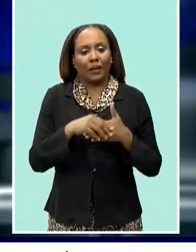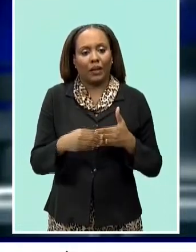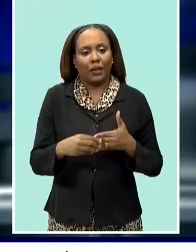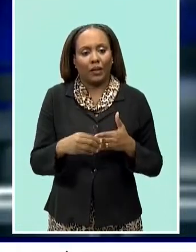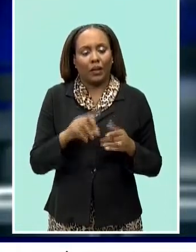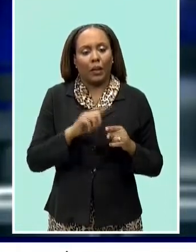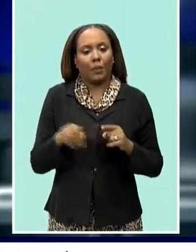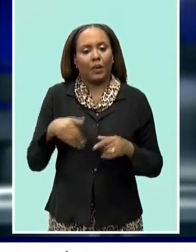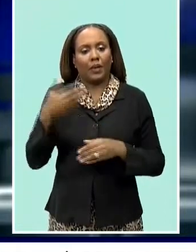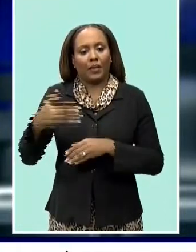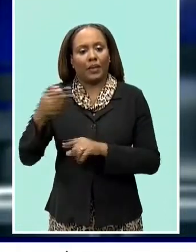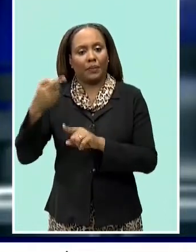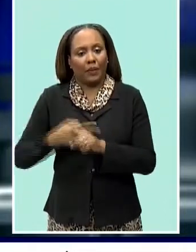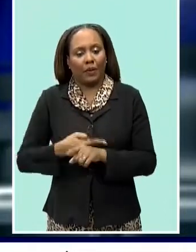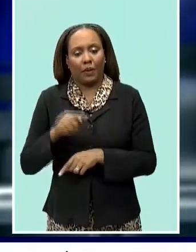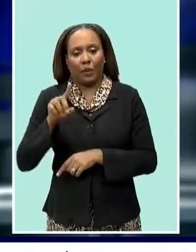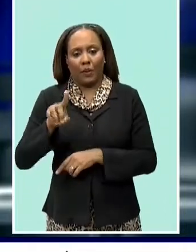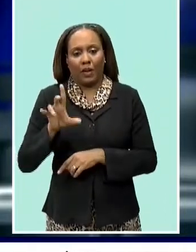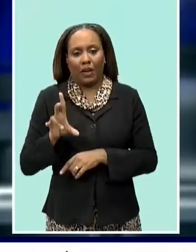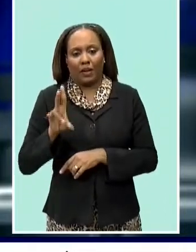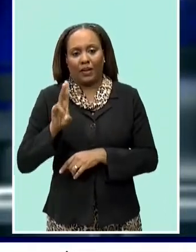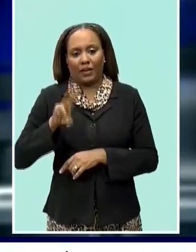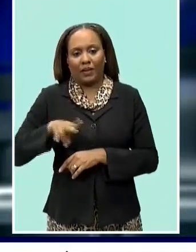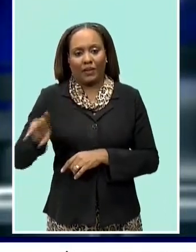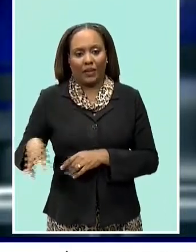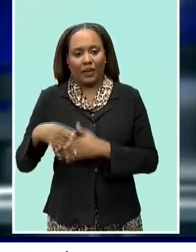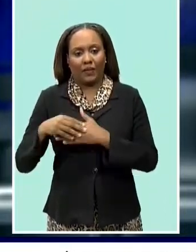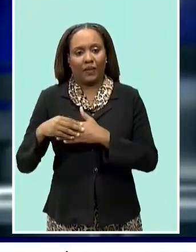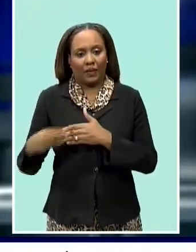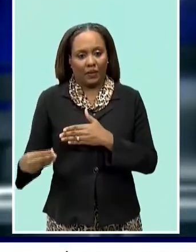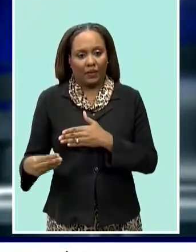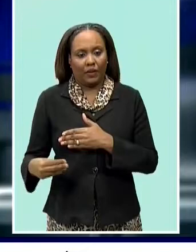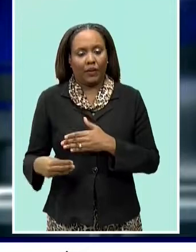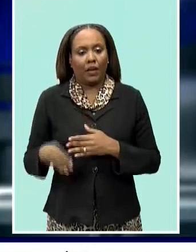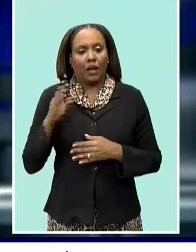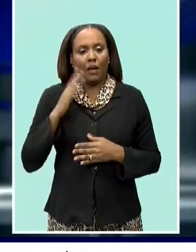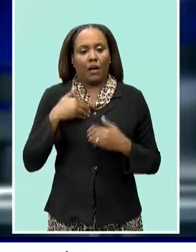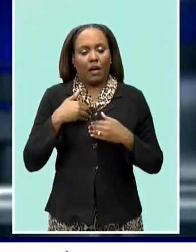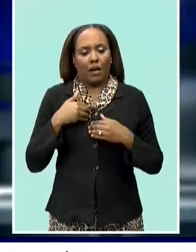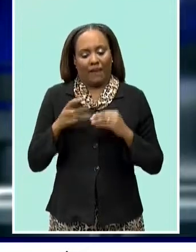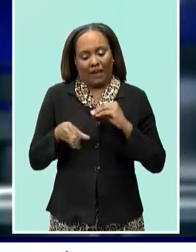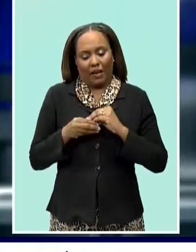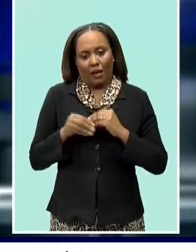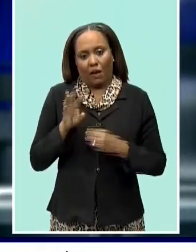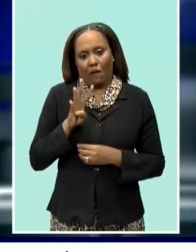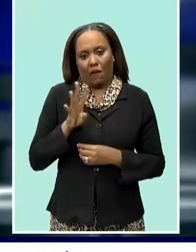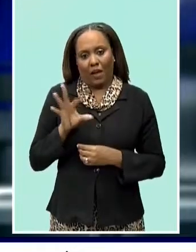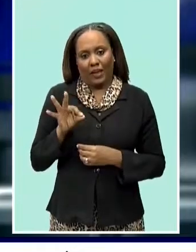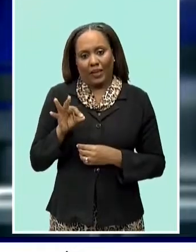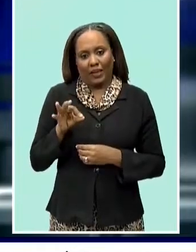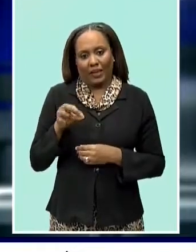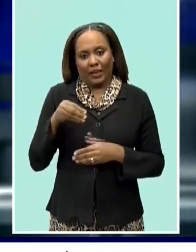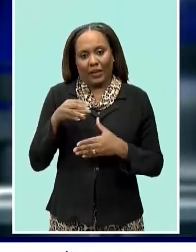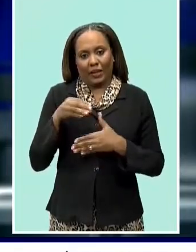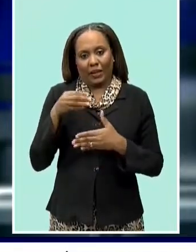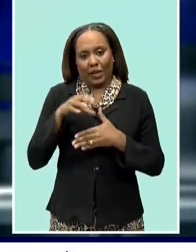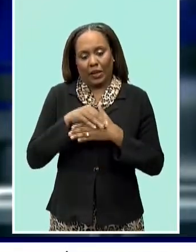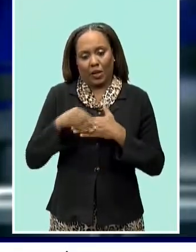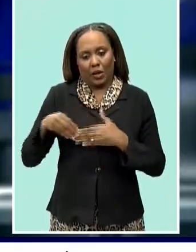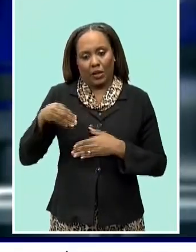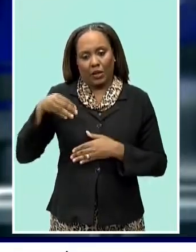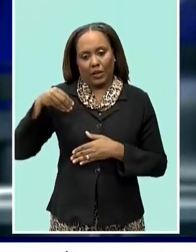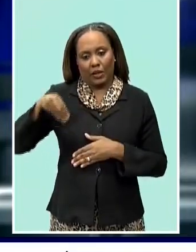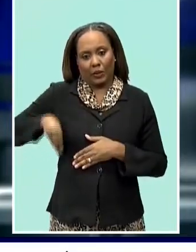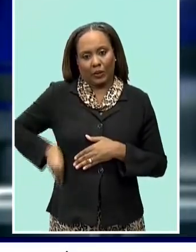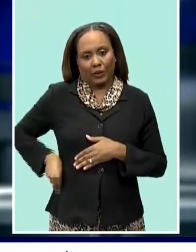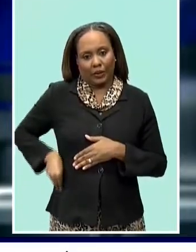pay $177 in PAYE for additional earnings of $49 a month. Now, as we move up the salary